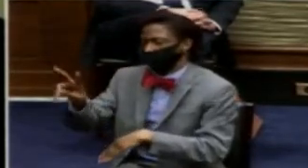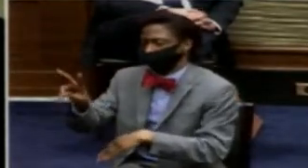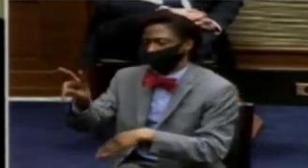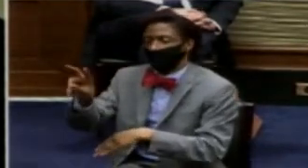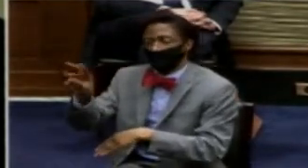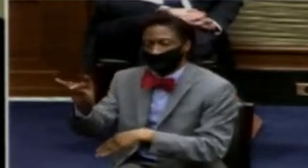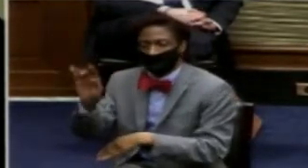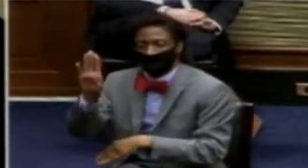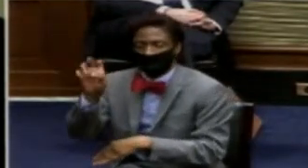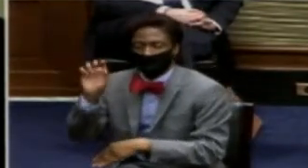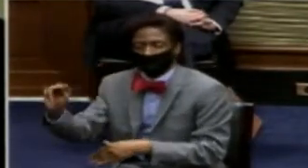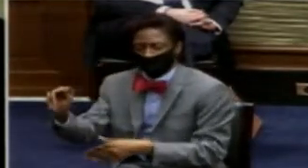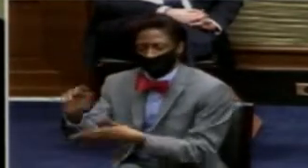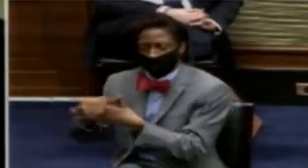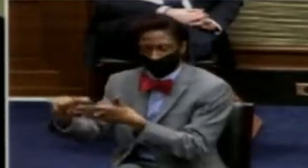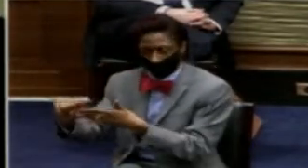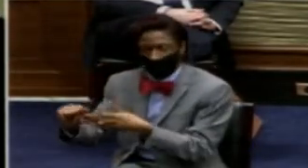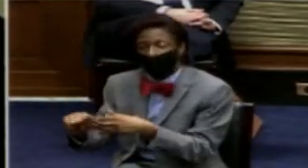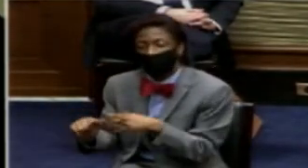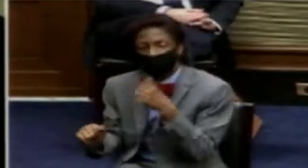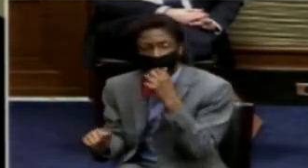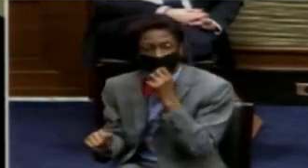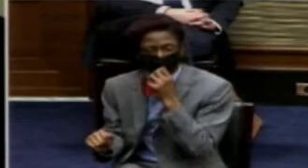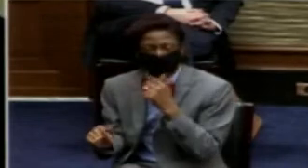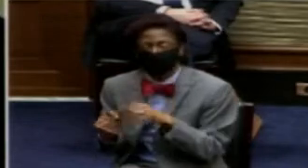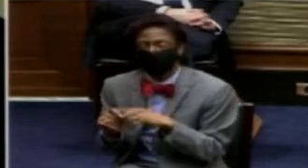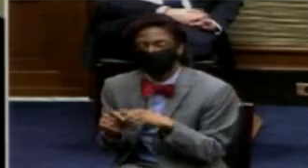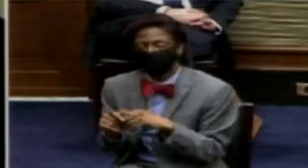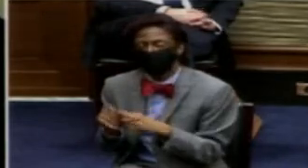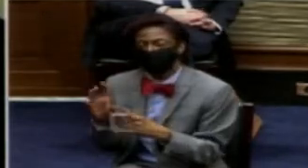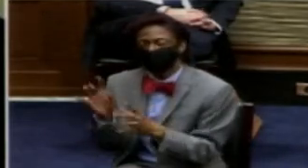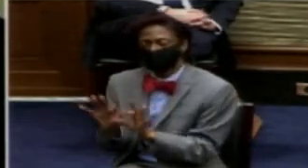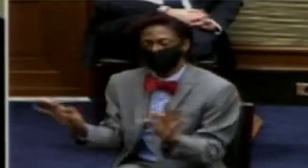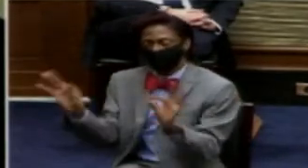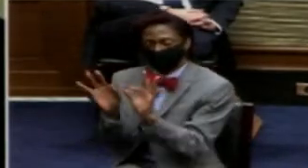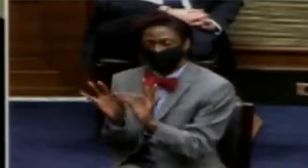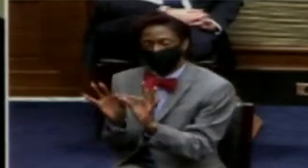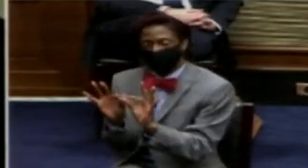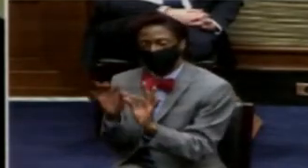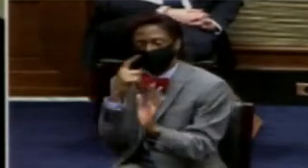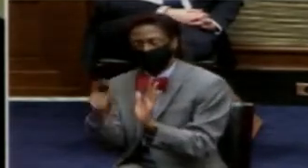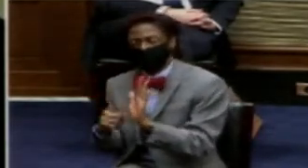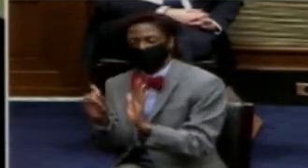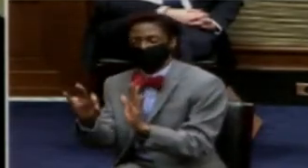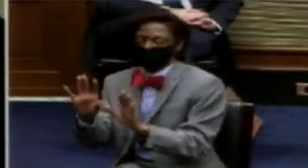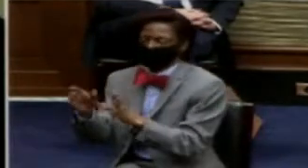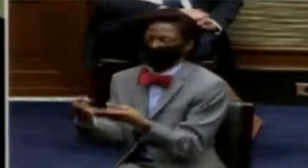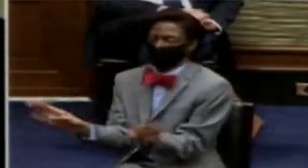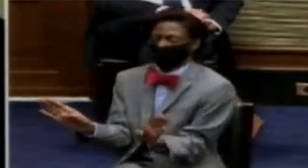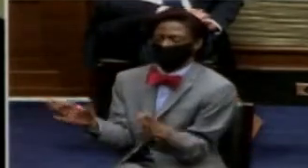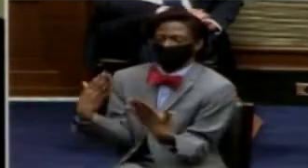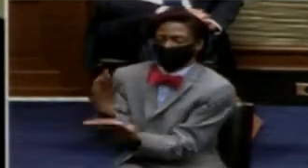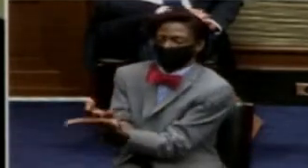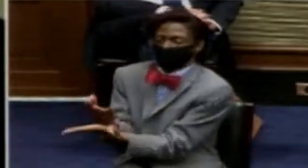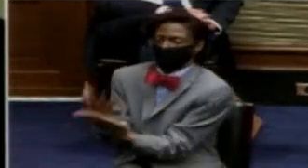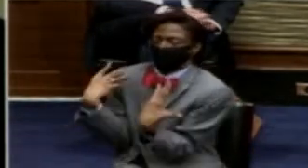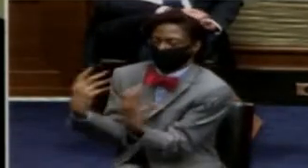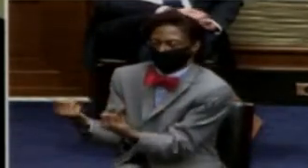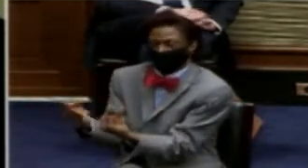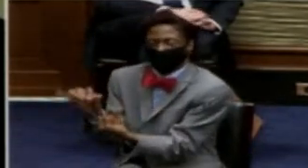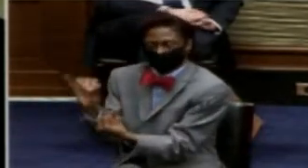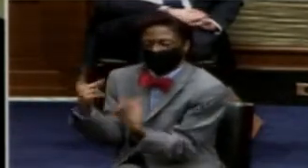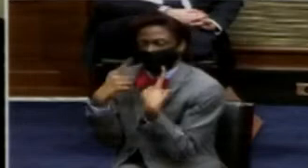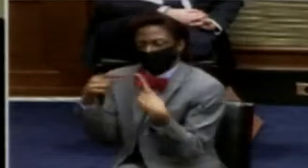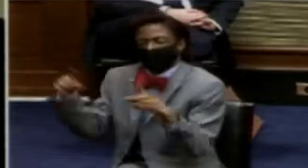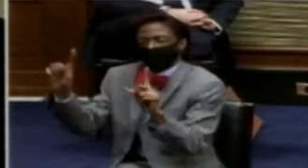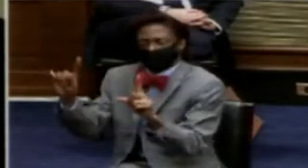district's AAA credit rating, an important indicator of overall financial health, is an accomplishment achieved